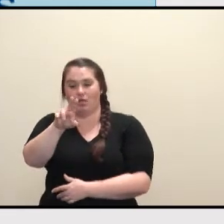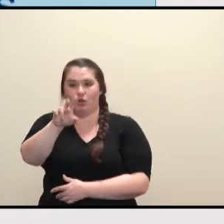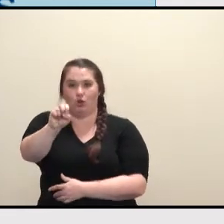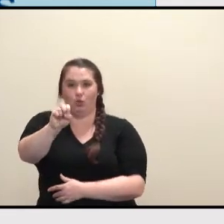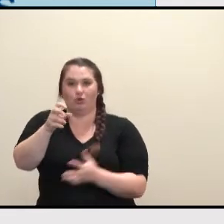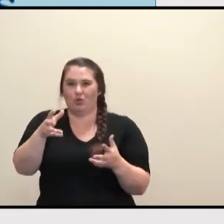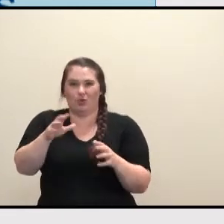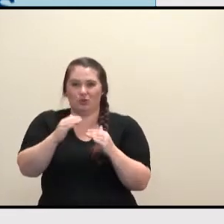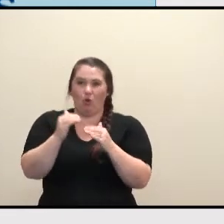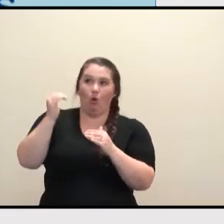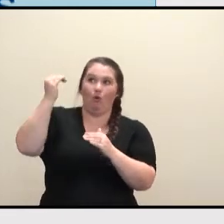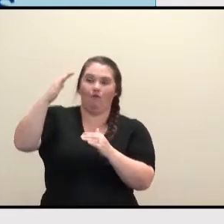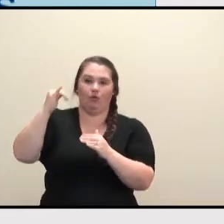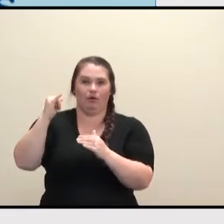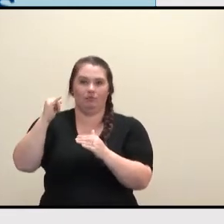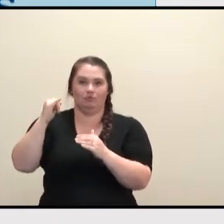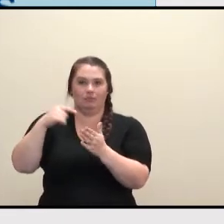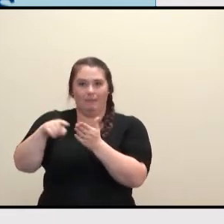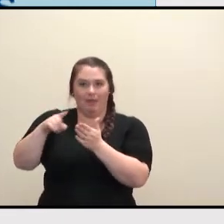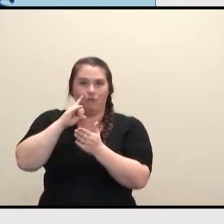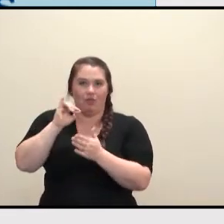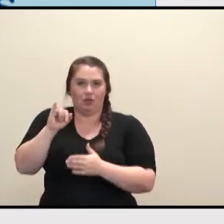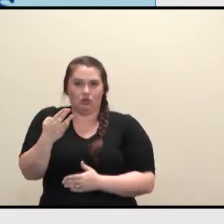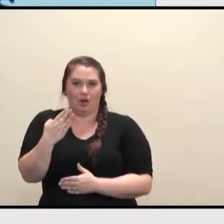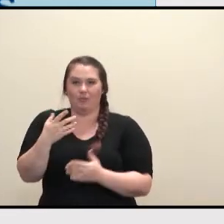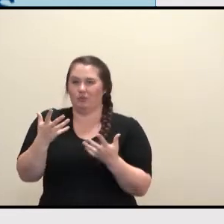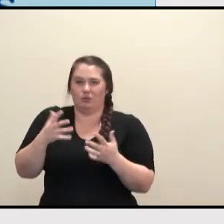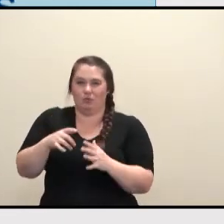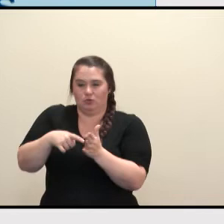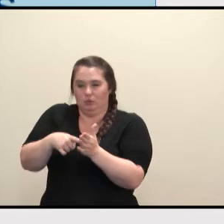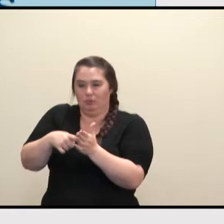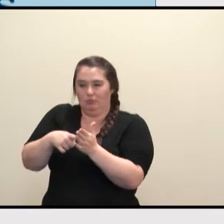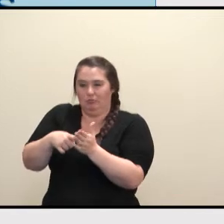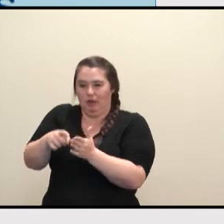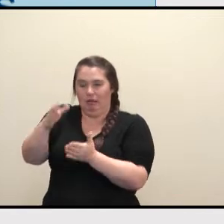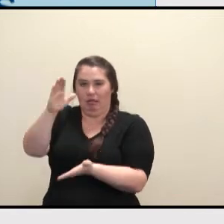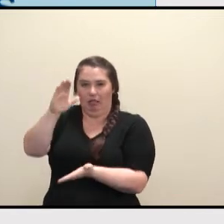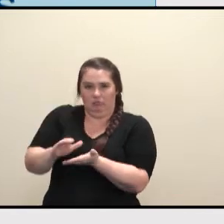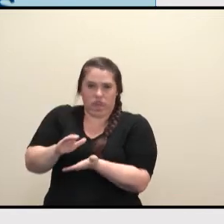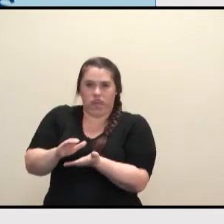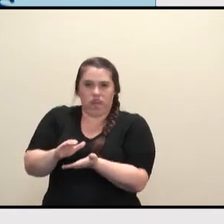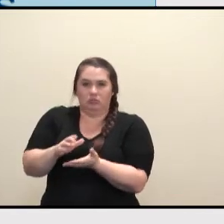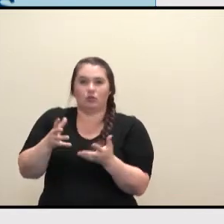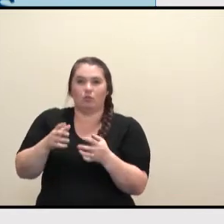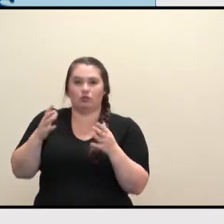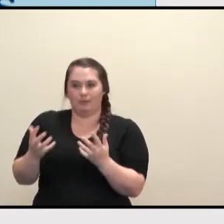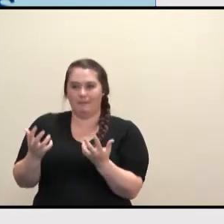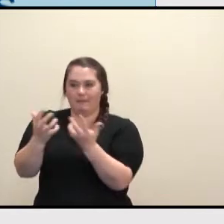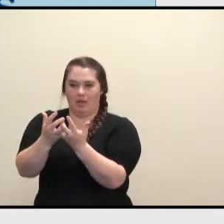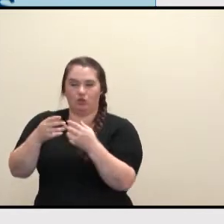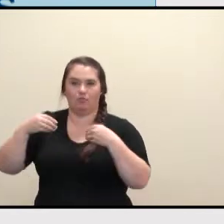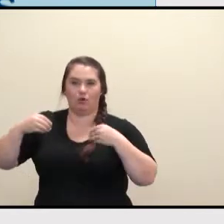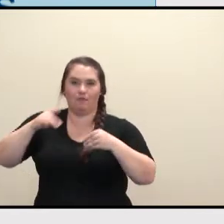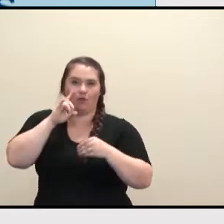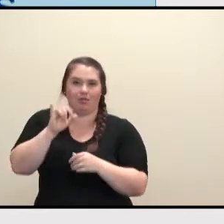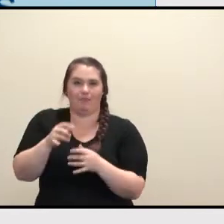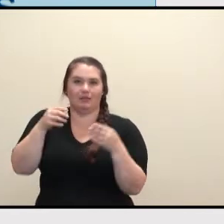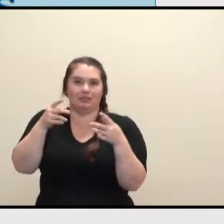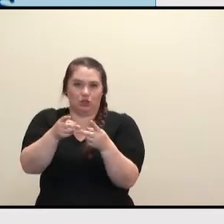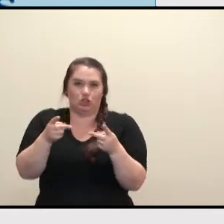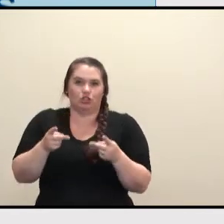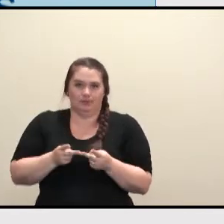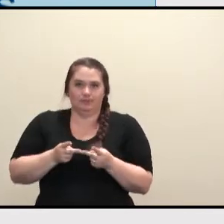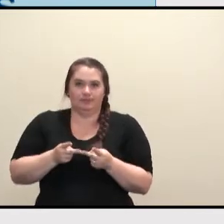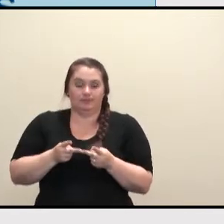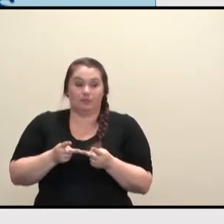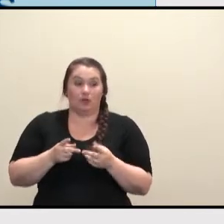for a job, but we certainly don't want to underpay either. So we want to try to be as aligned and on target for market as we can for those positions.